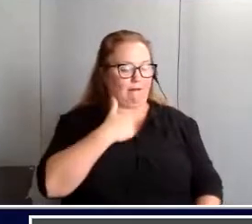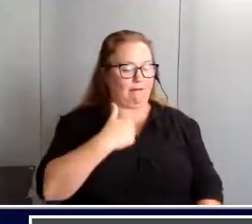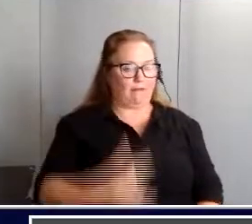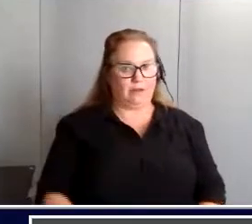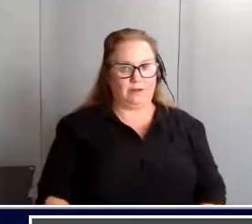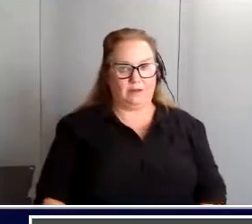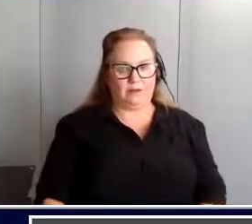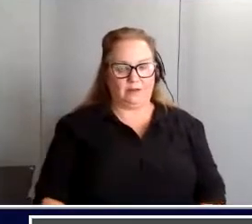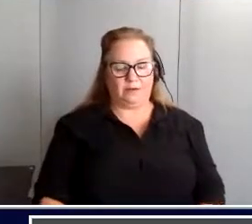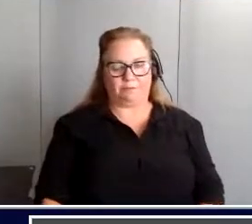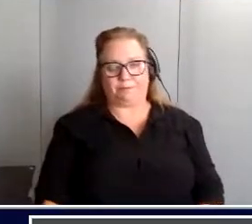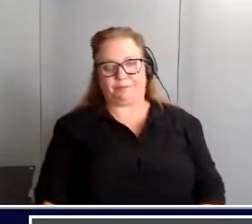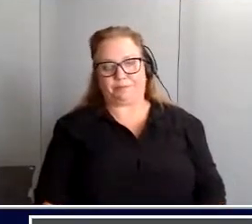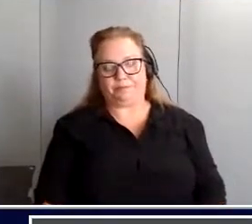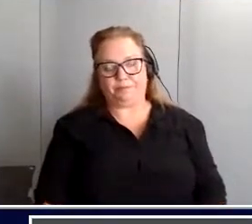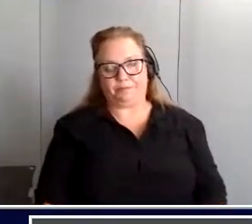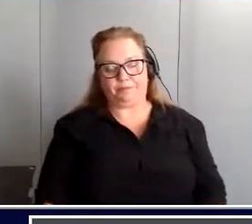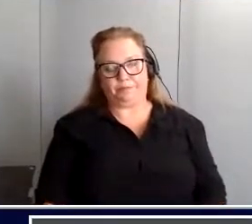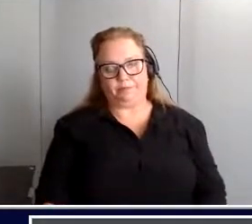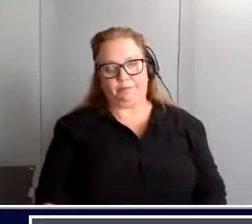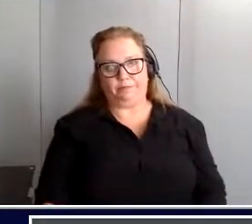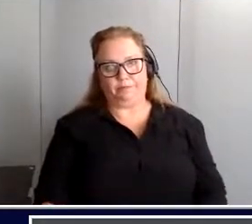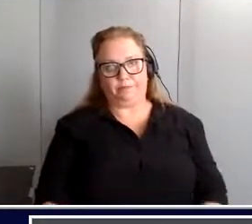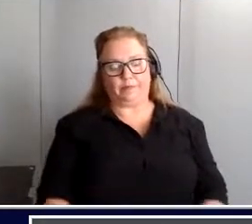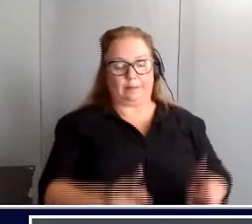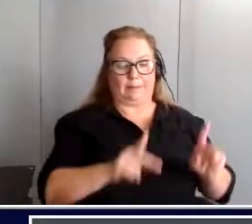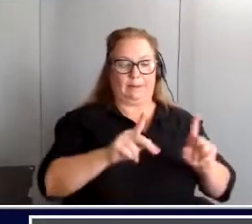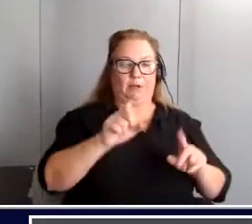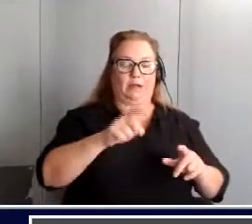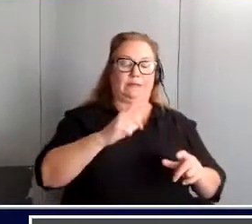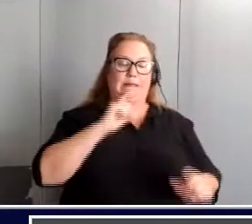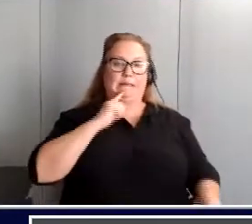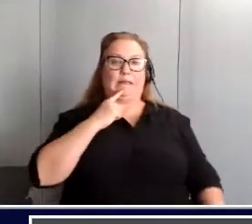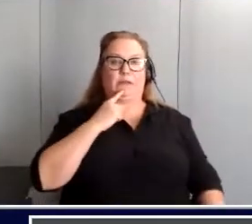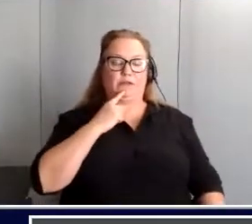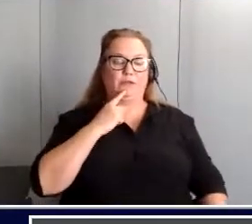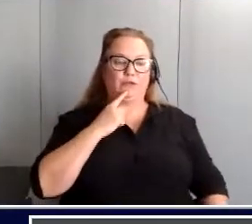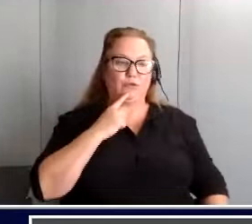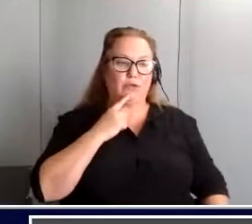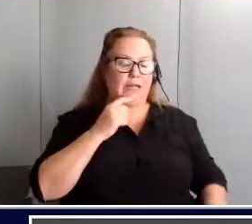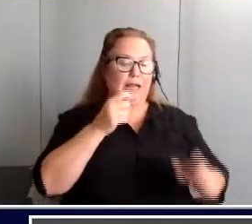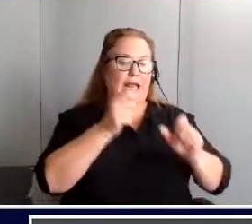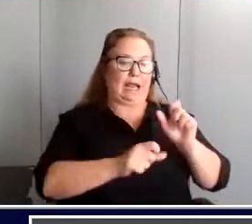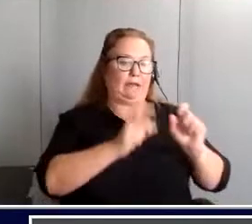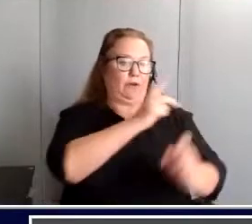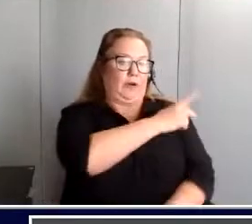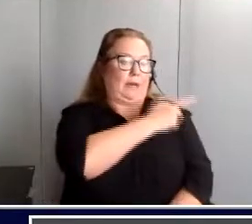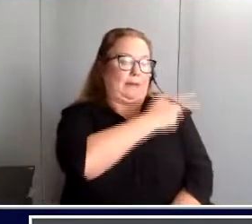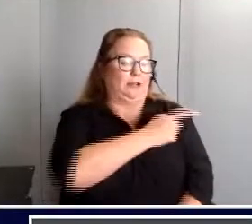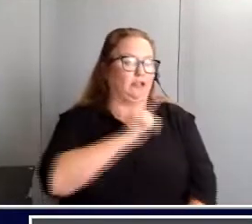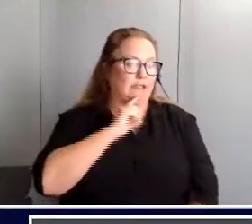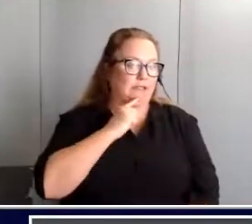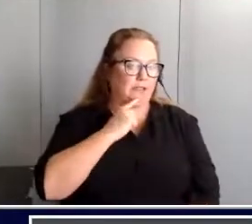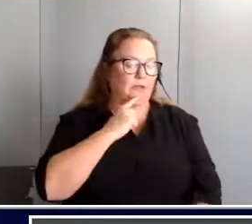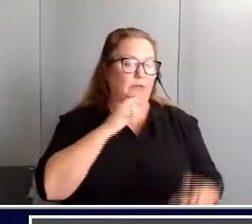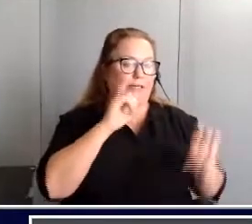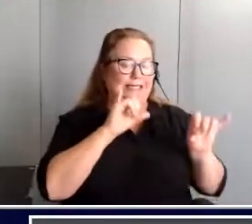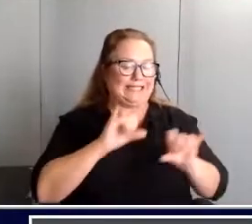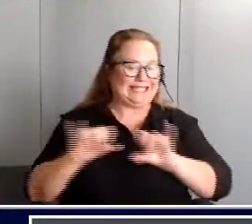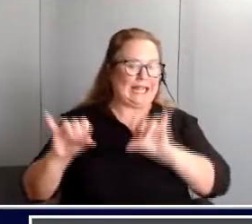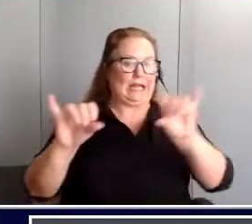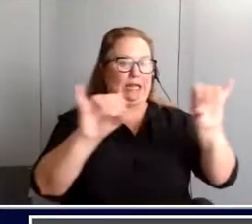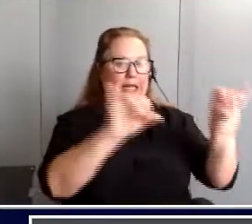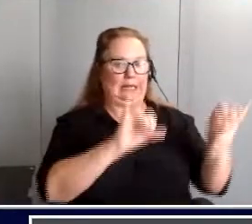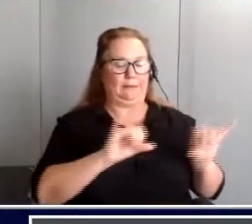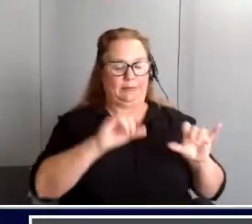and so I think it's you've got, people have to take it seriously, right? They have to take every patient seriously and with the same degree of